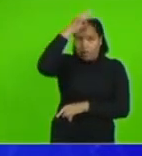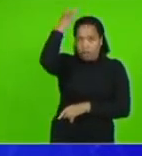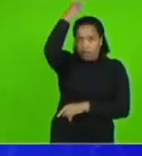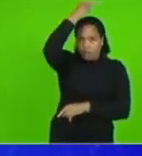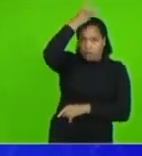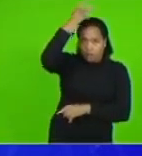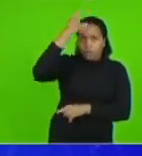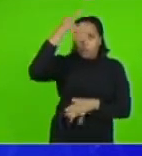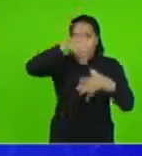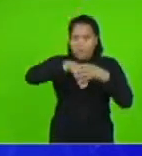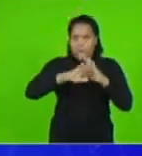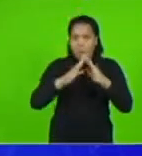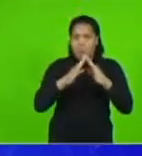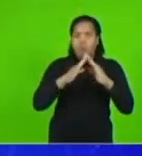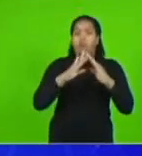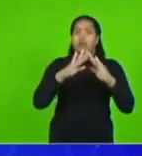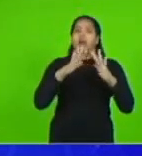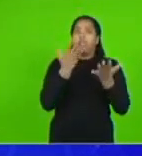in Vila Velha.